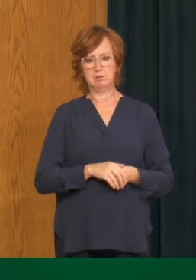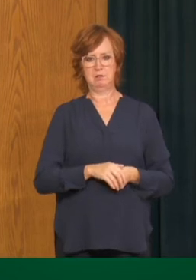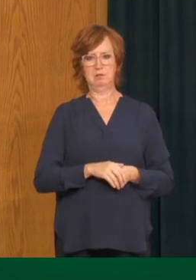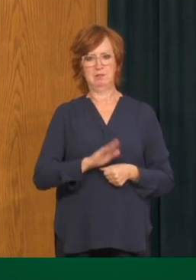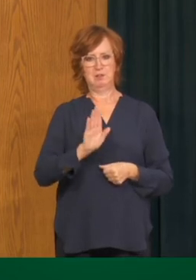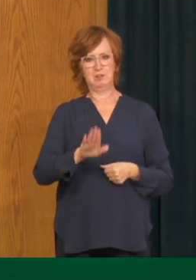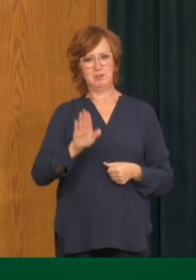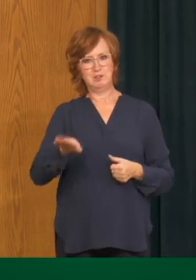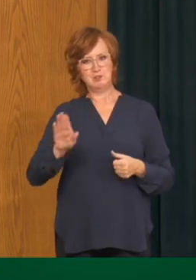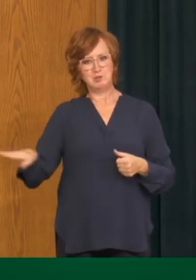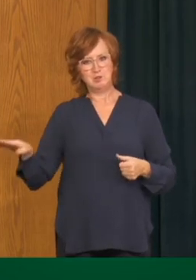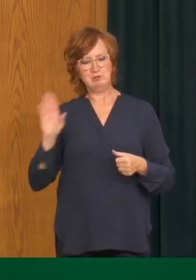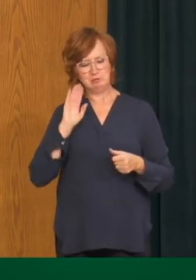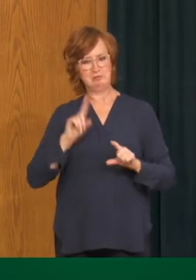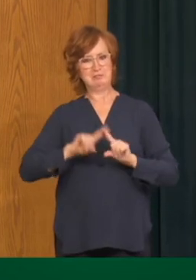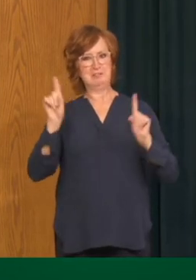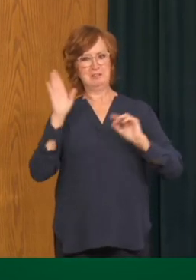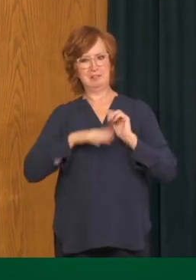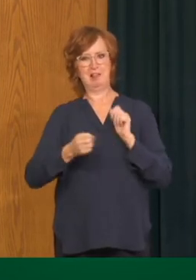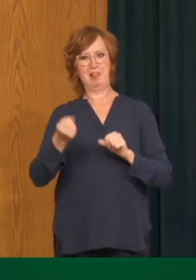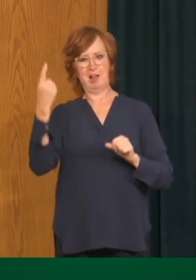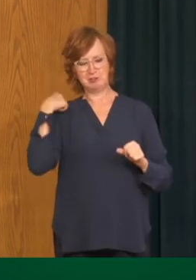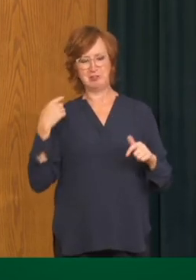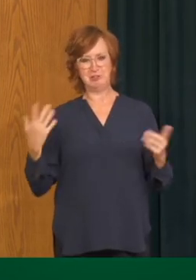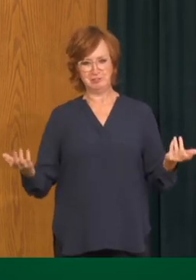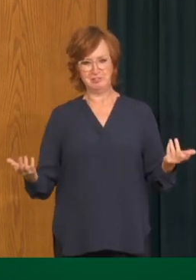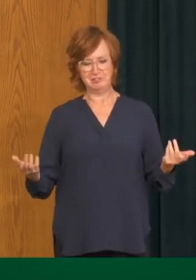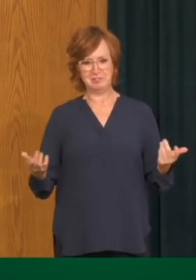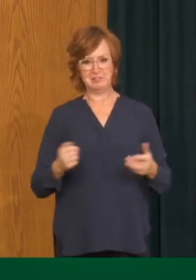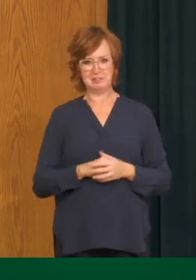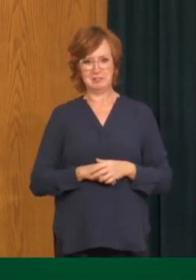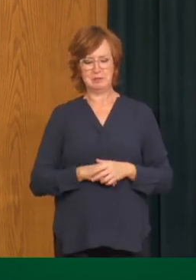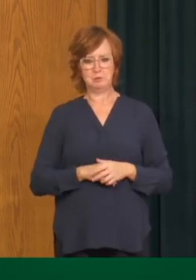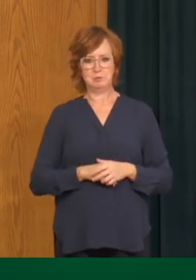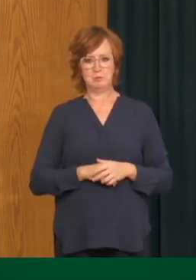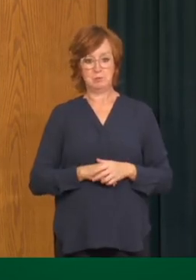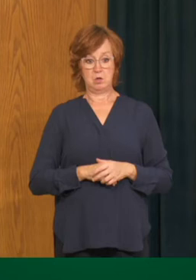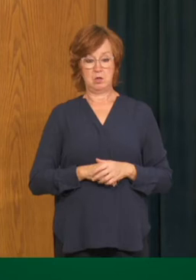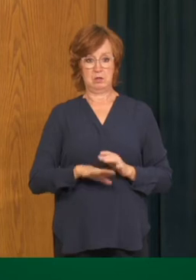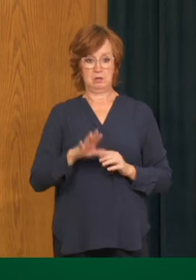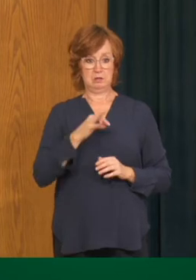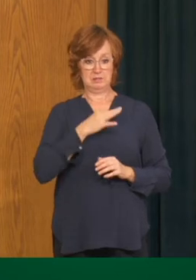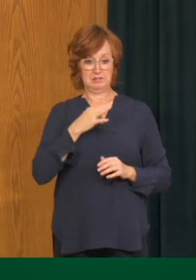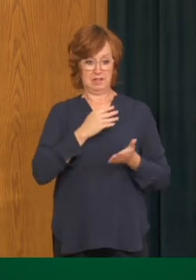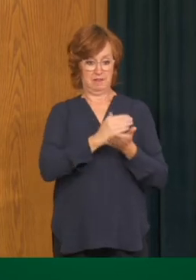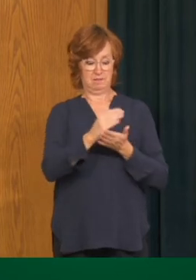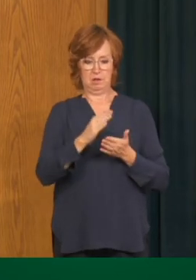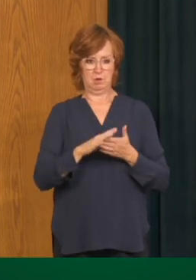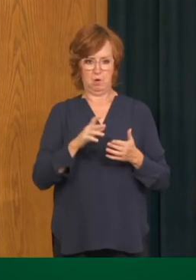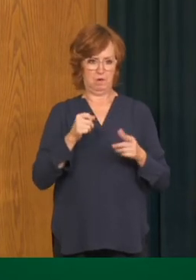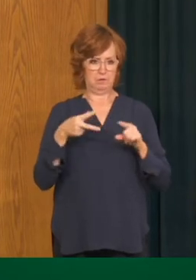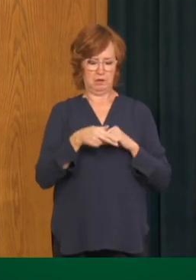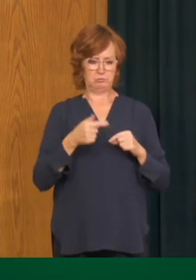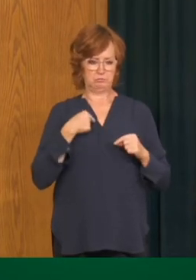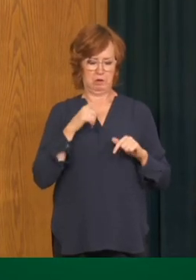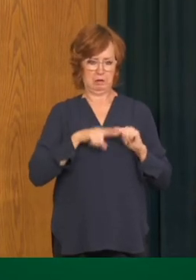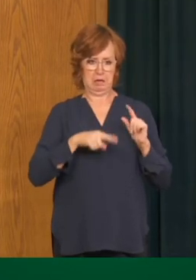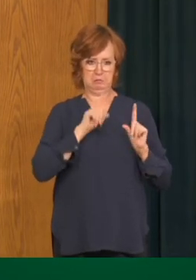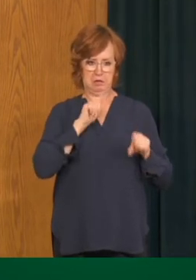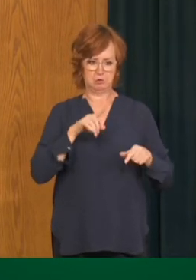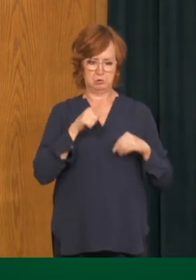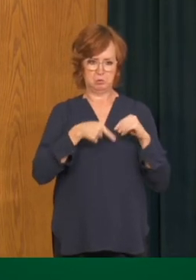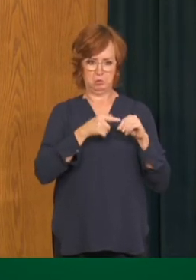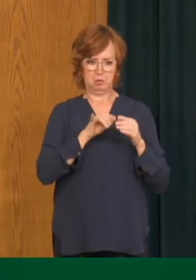bit different for each of us returning to school. So I can't comment on specific staffing changes that a school division may make. That question is